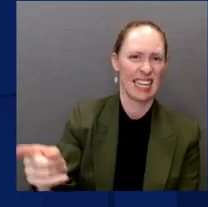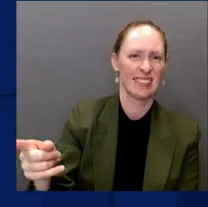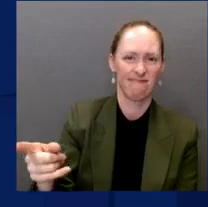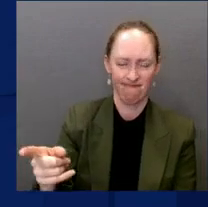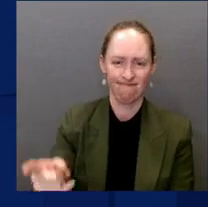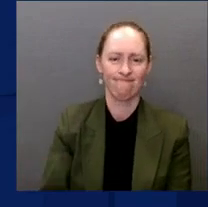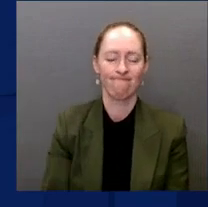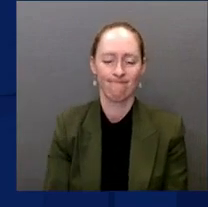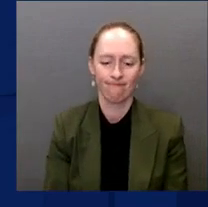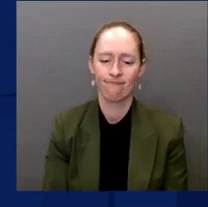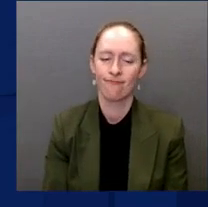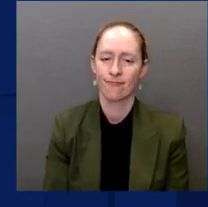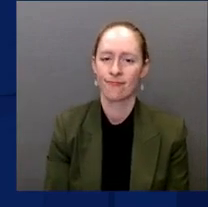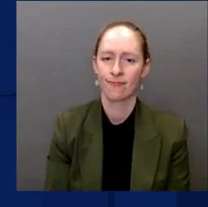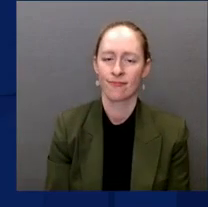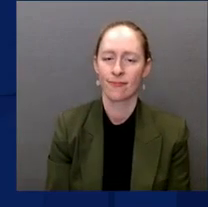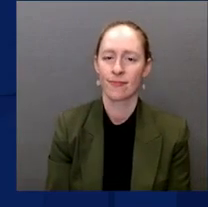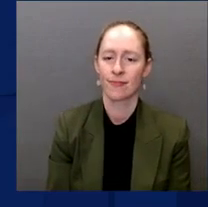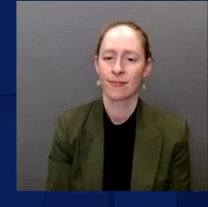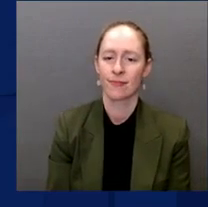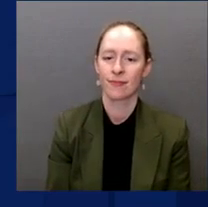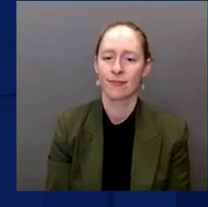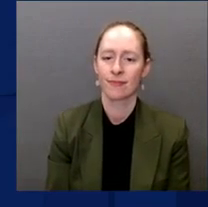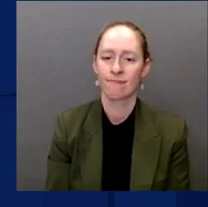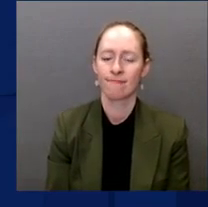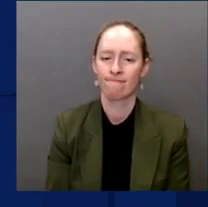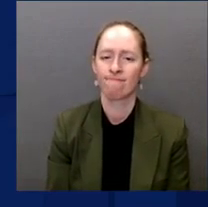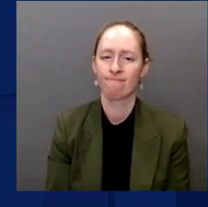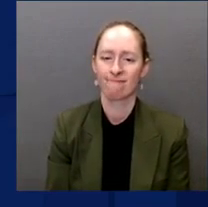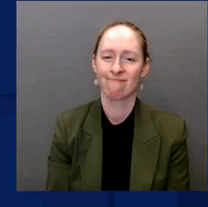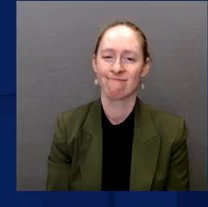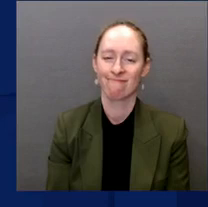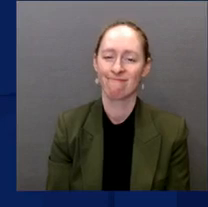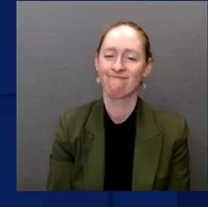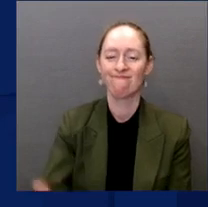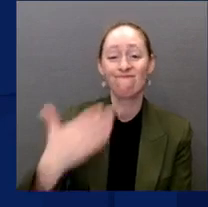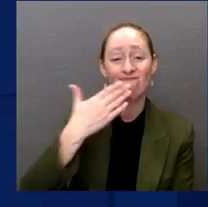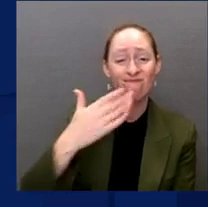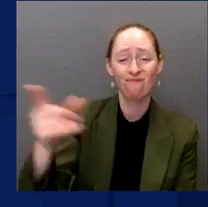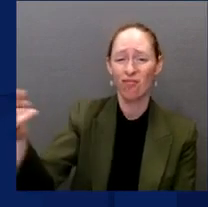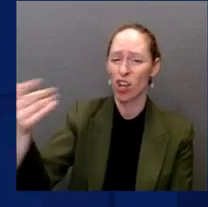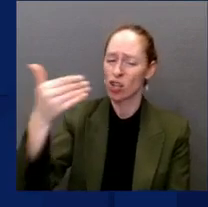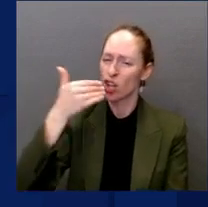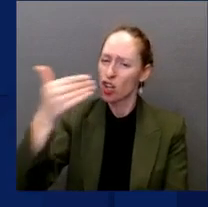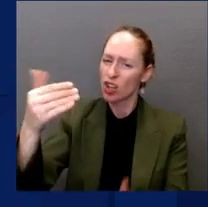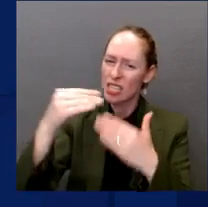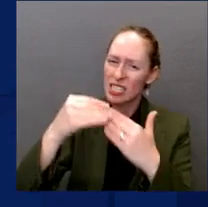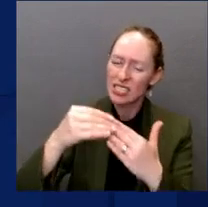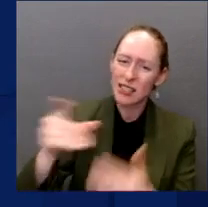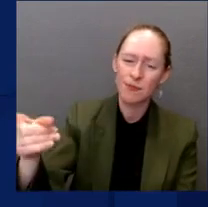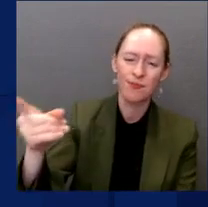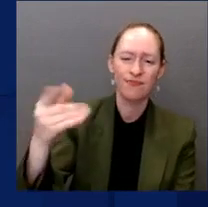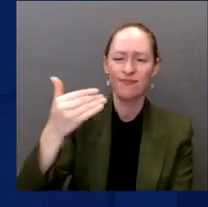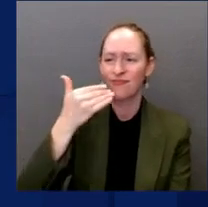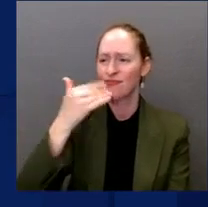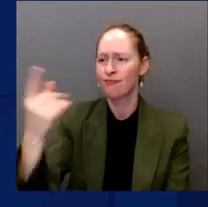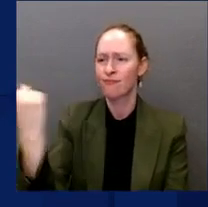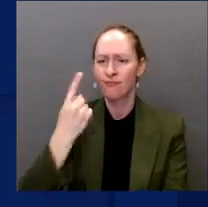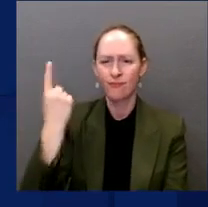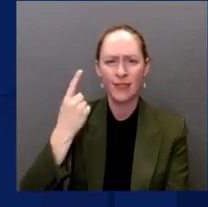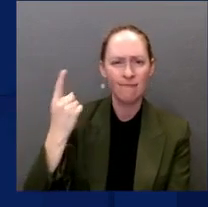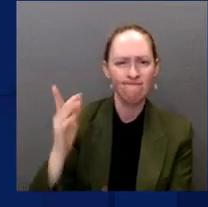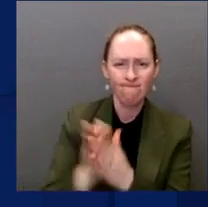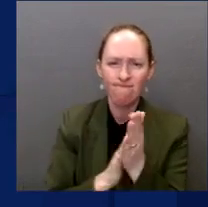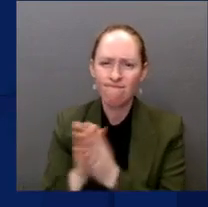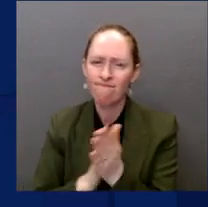I not only thank him for leading on this issue, he knows a great deal about it and he cares passionately about this issue. The national strategy recognizes the critical